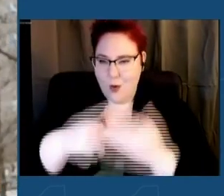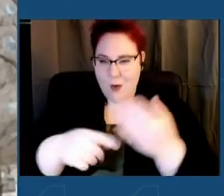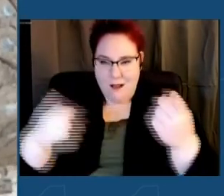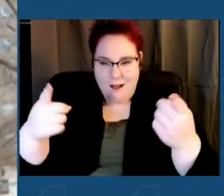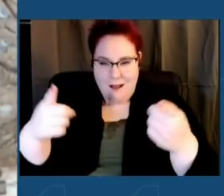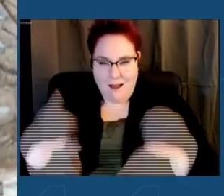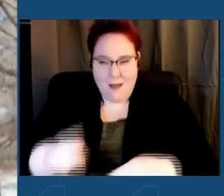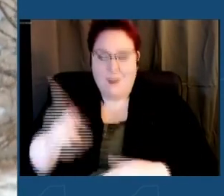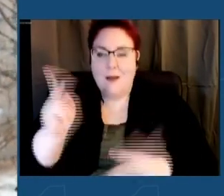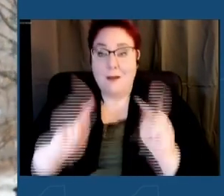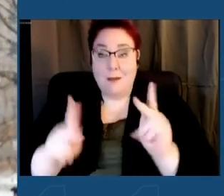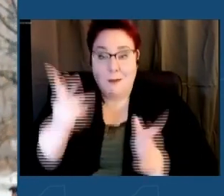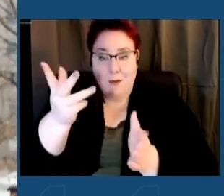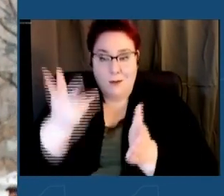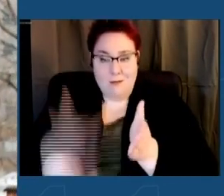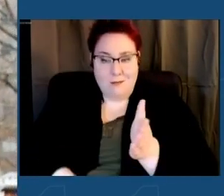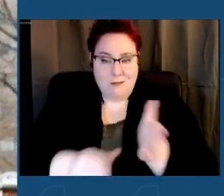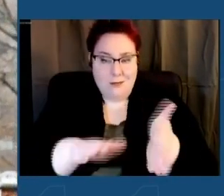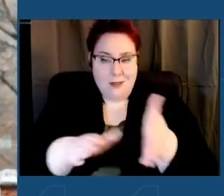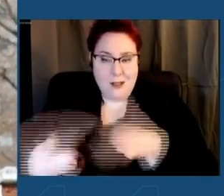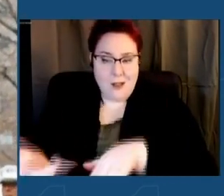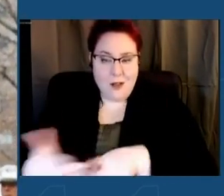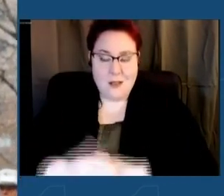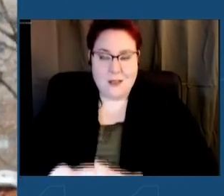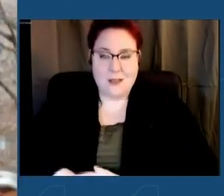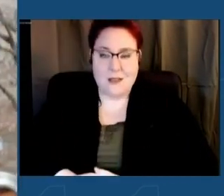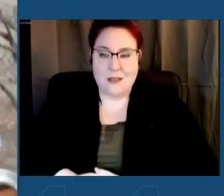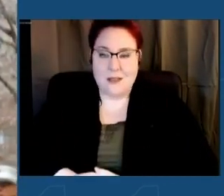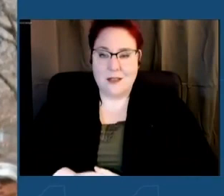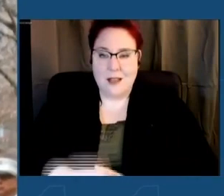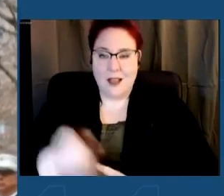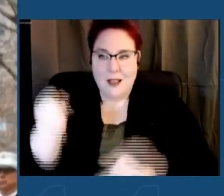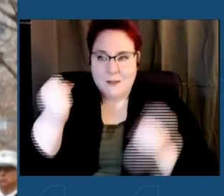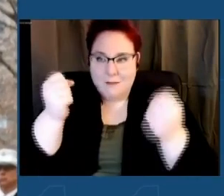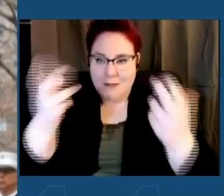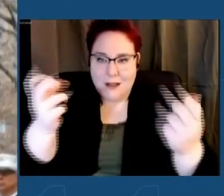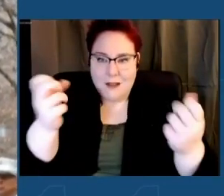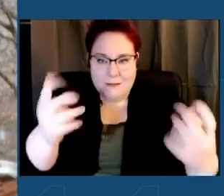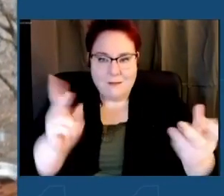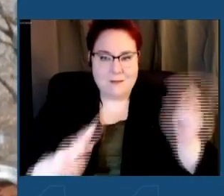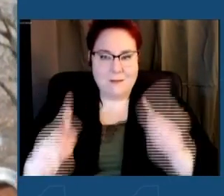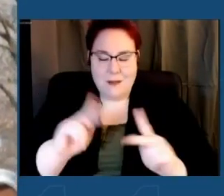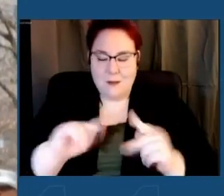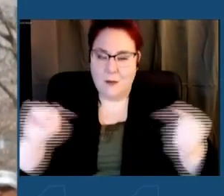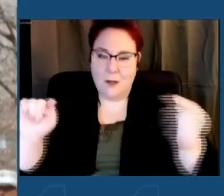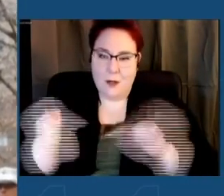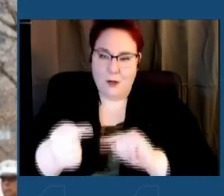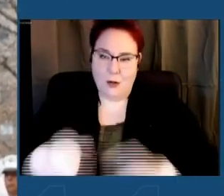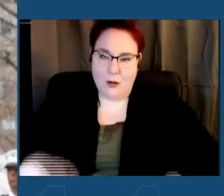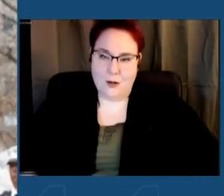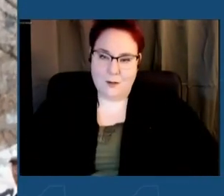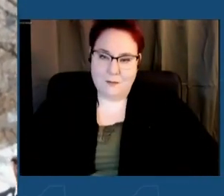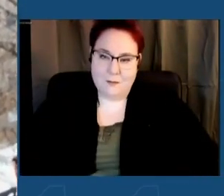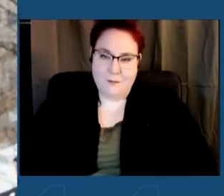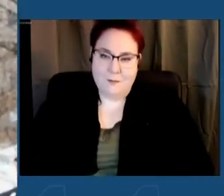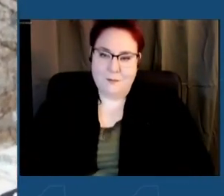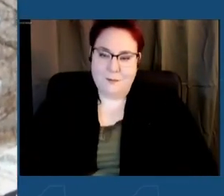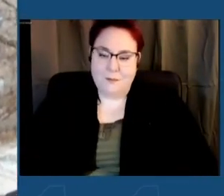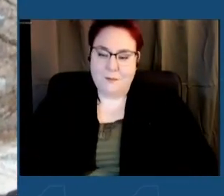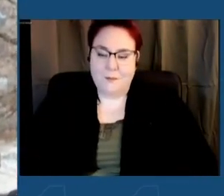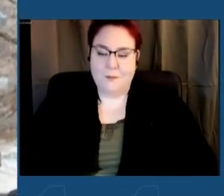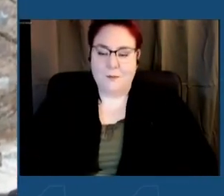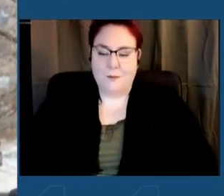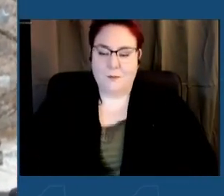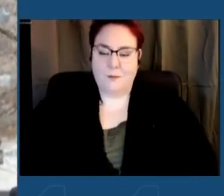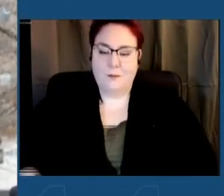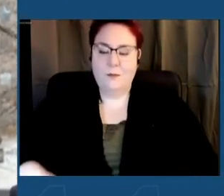been lost and hundreds of people had been hurt. Today, 30 years